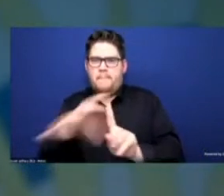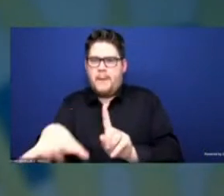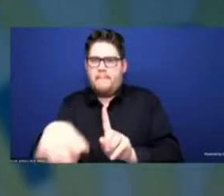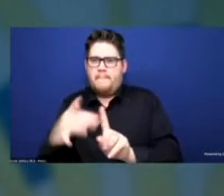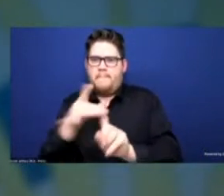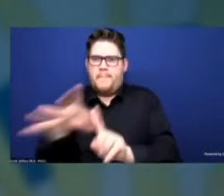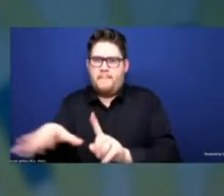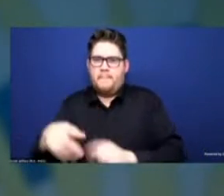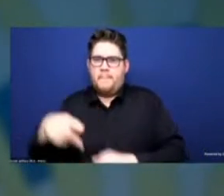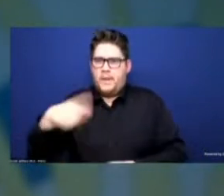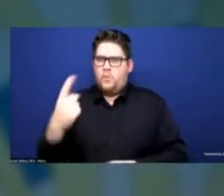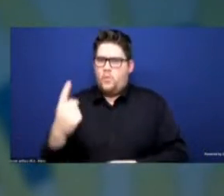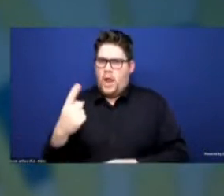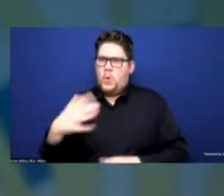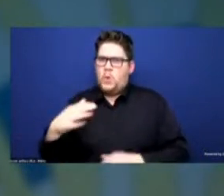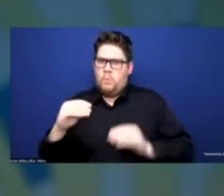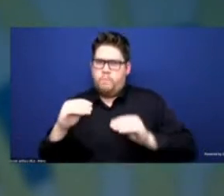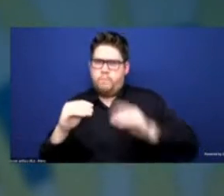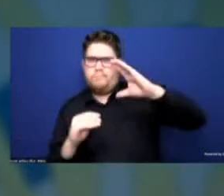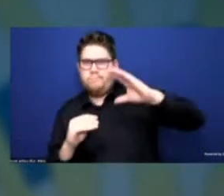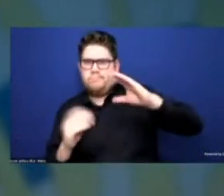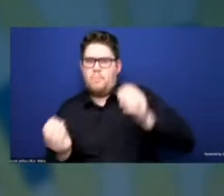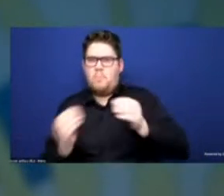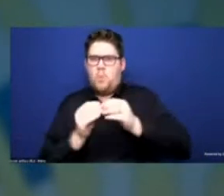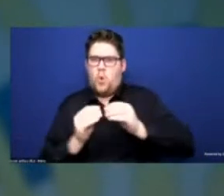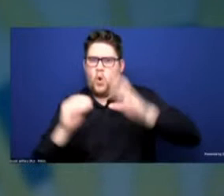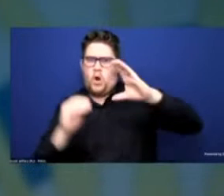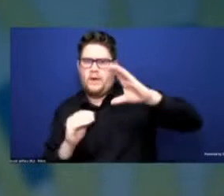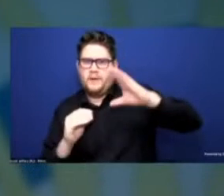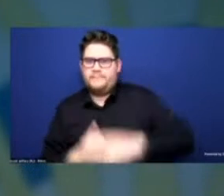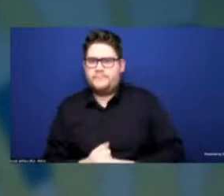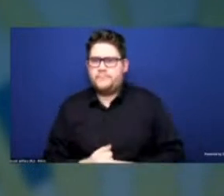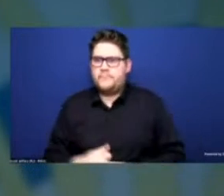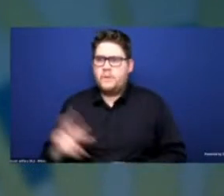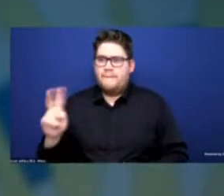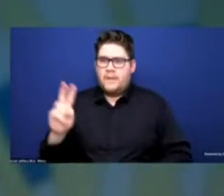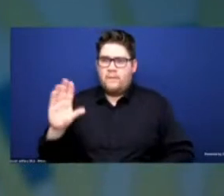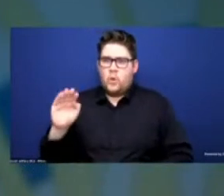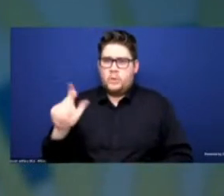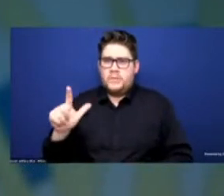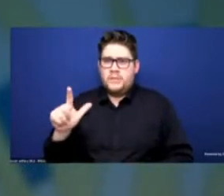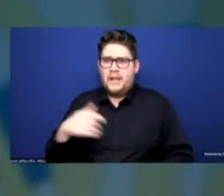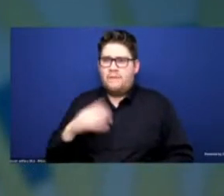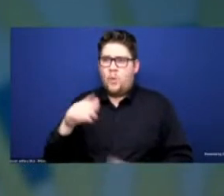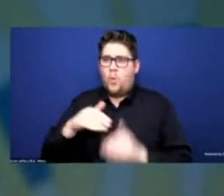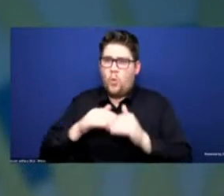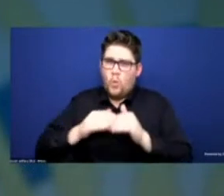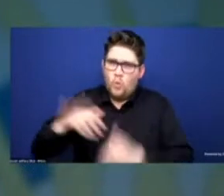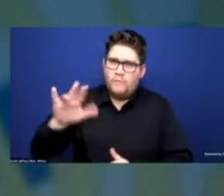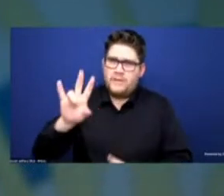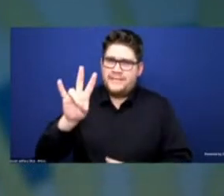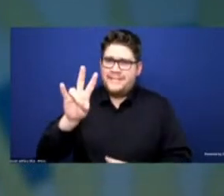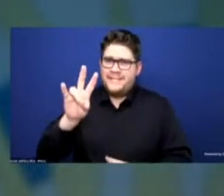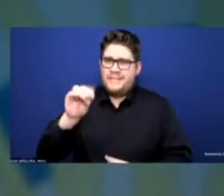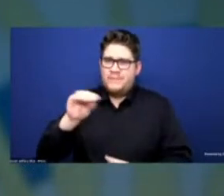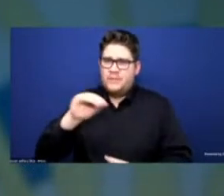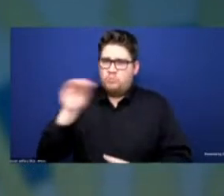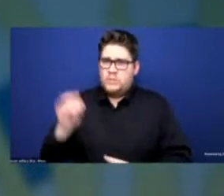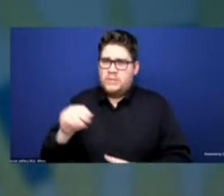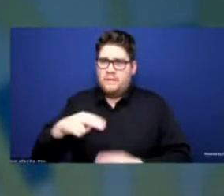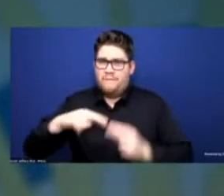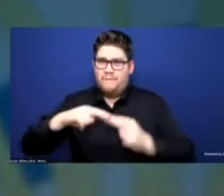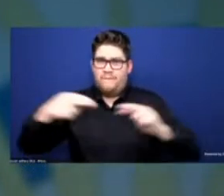Coastal, over 70% of new cases are caused by one of the variants of concern, and the most common one is the